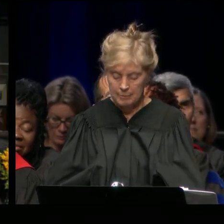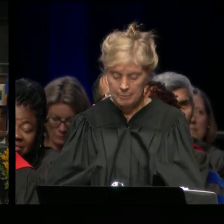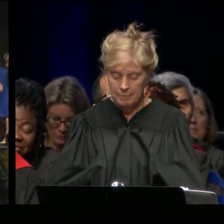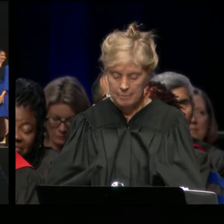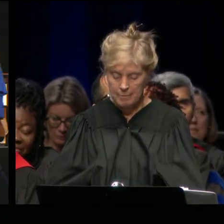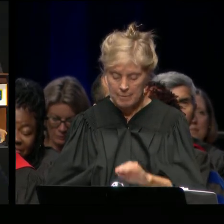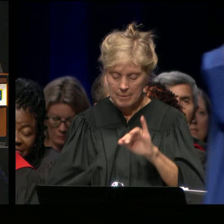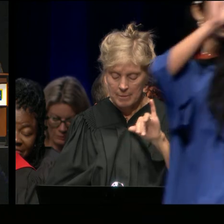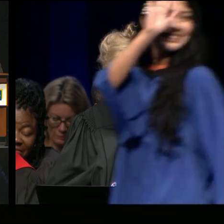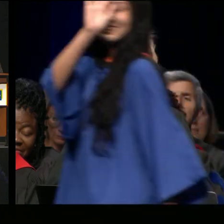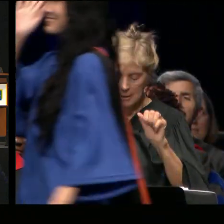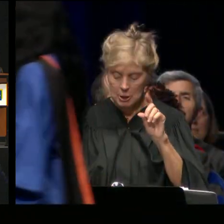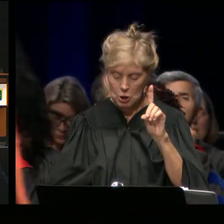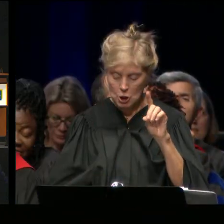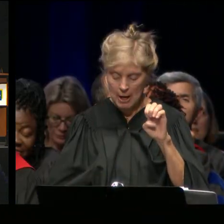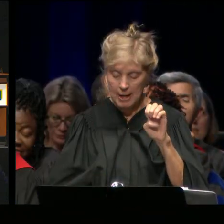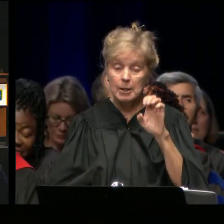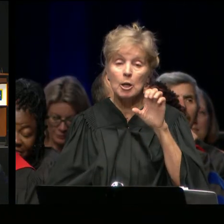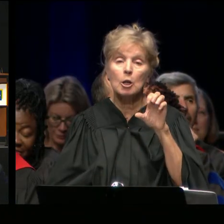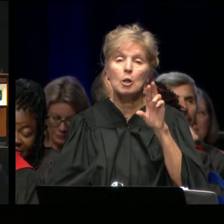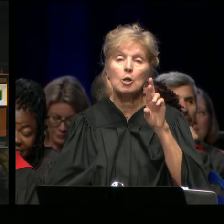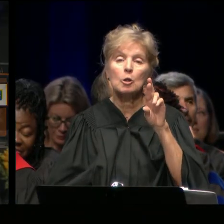Jade Cruz.